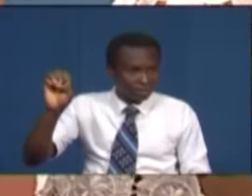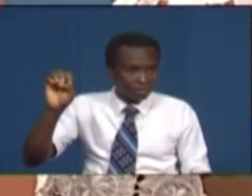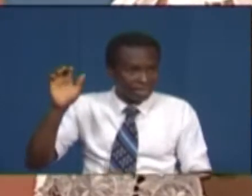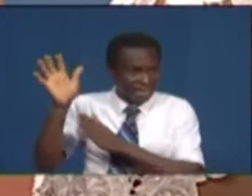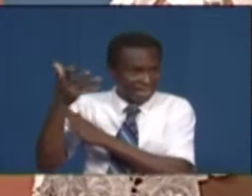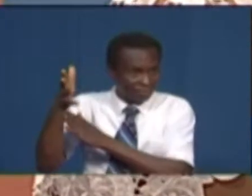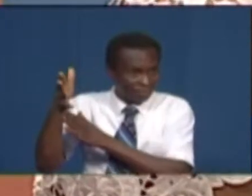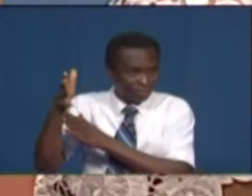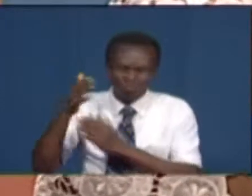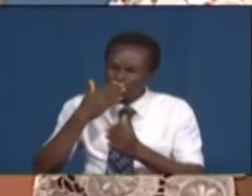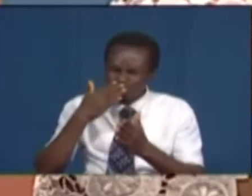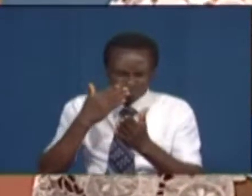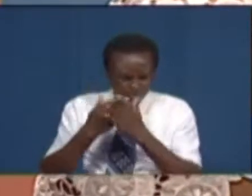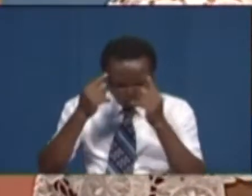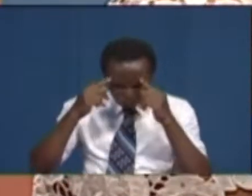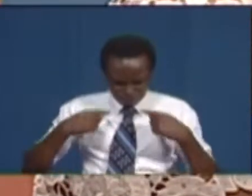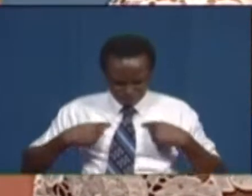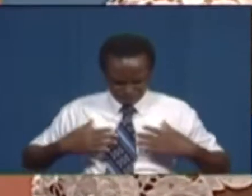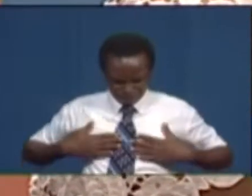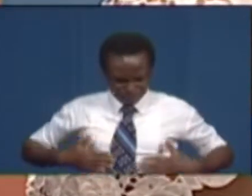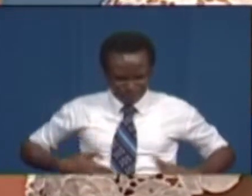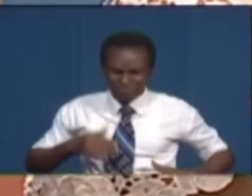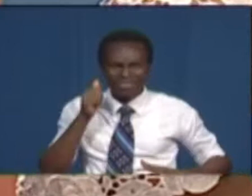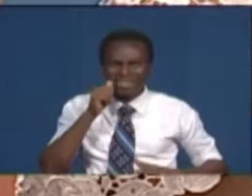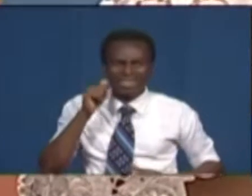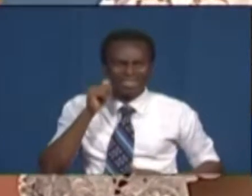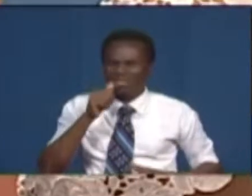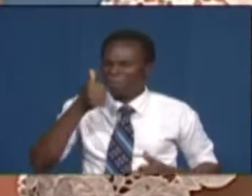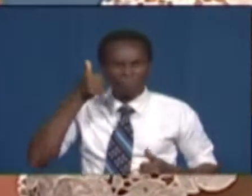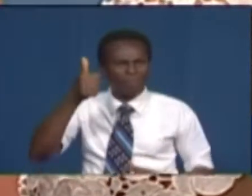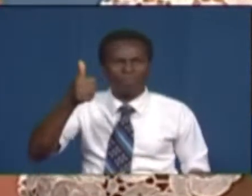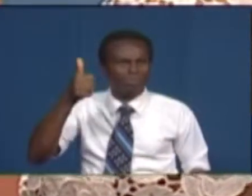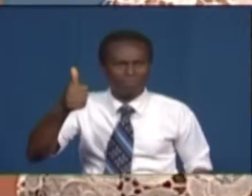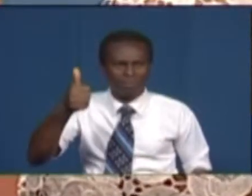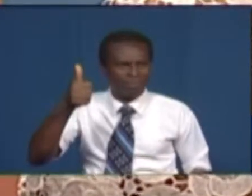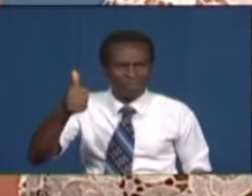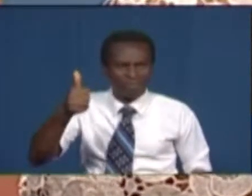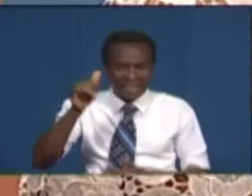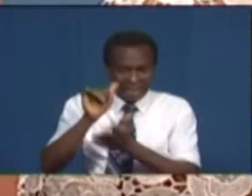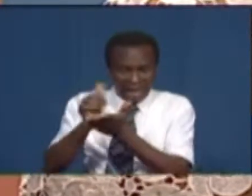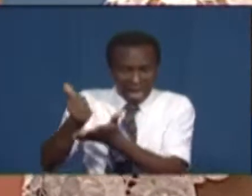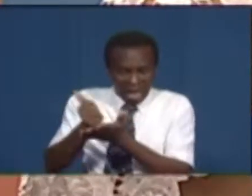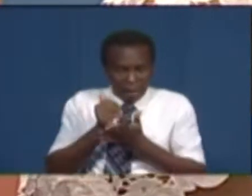potato leaves is also one area of leaves that will also give us the nutritional balance, you know,